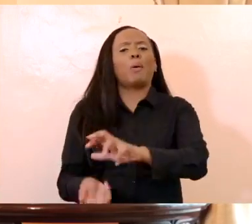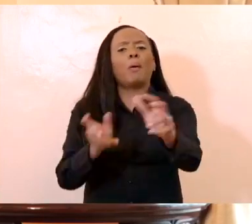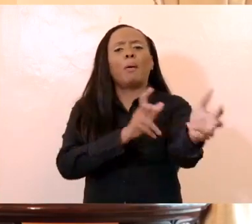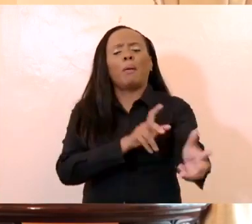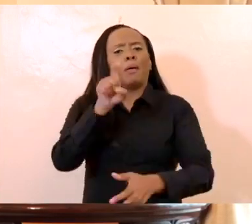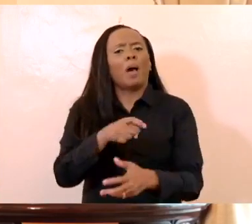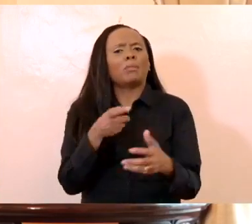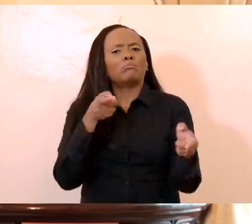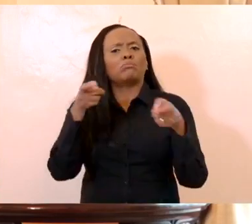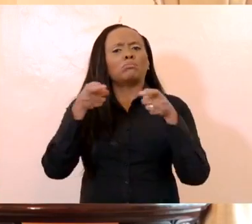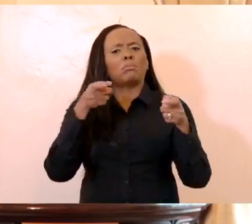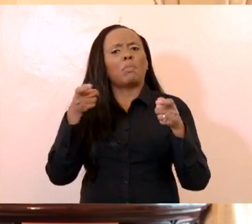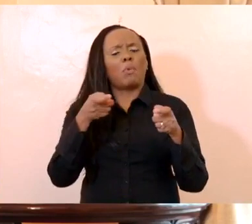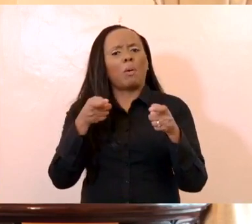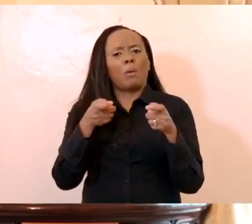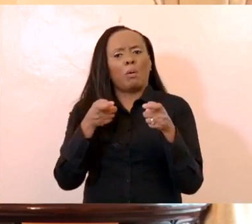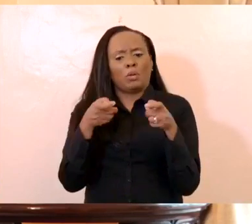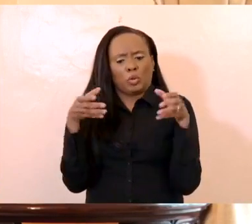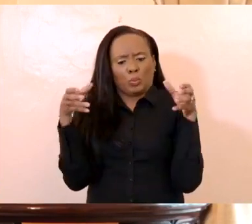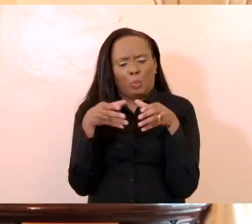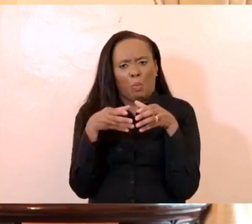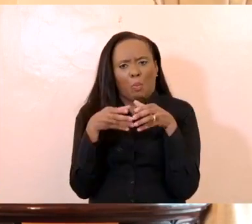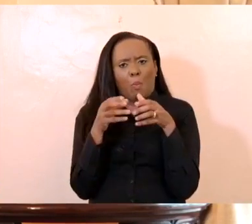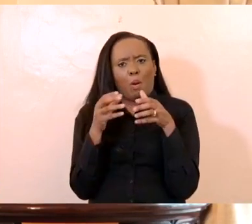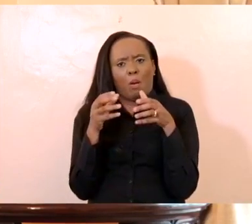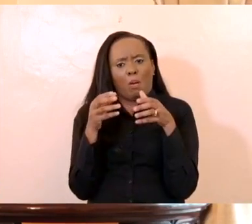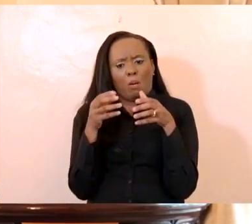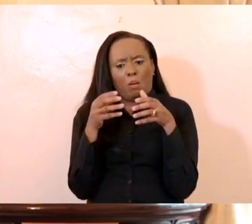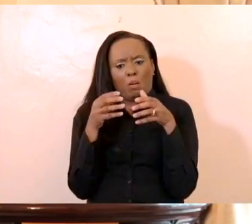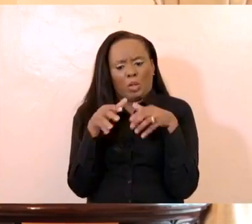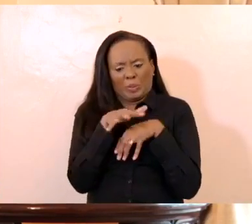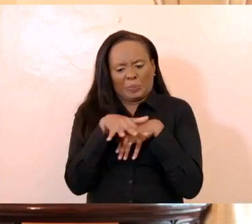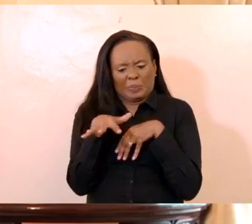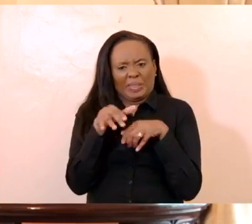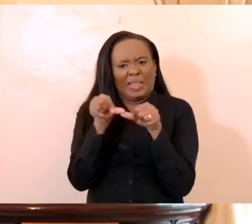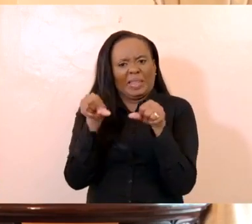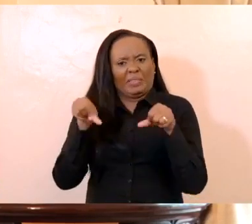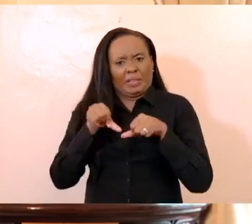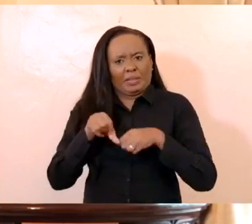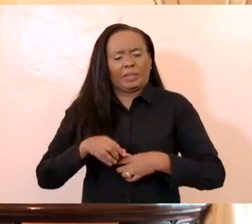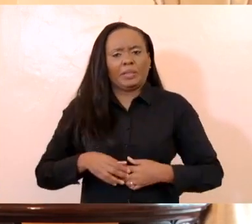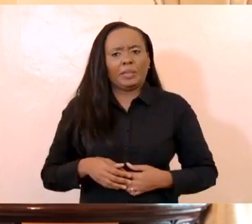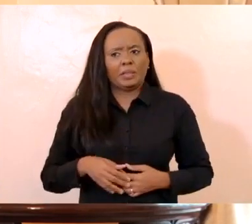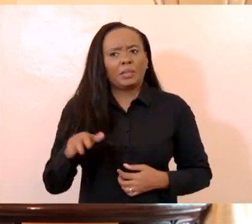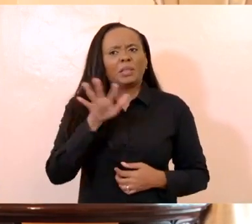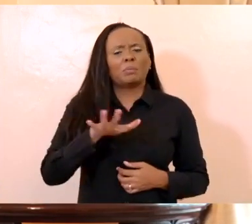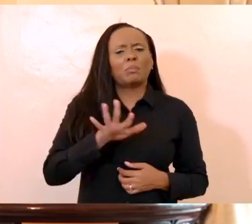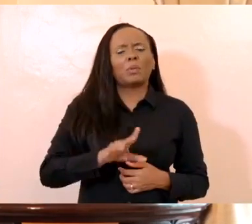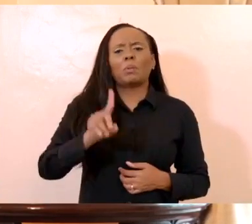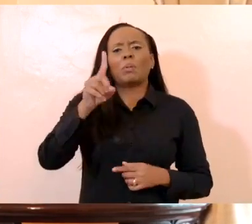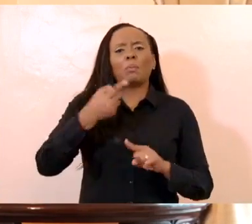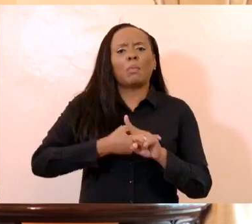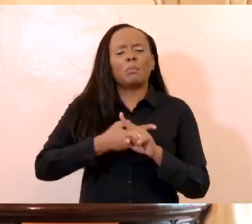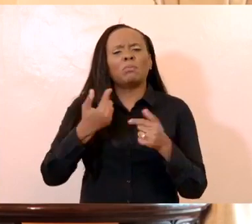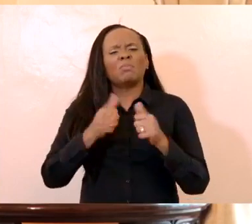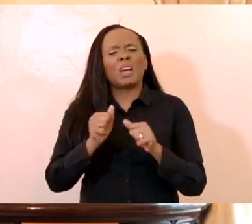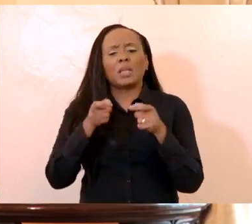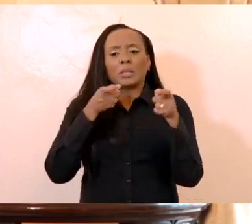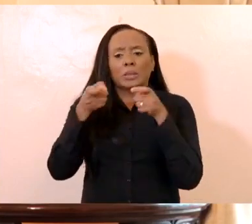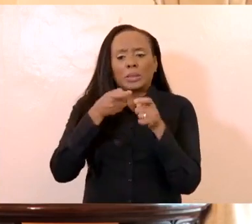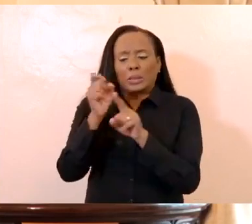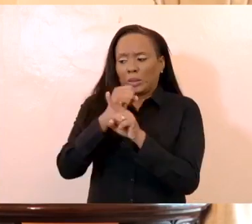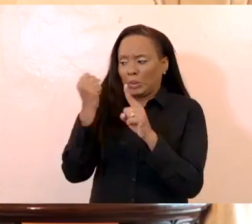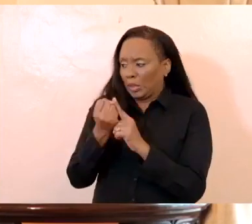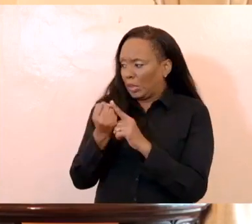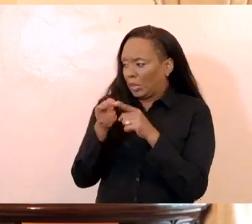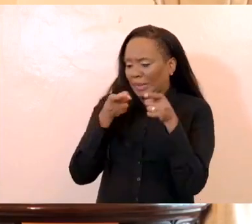control it. Now, we spent a very trying time of almost a month trying to manage the situation at the